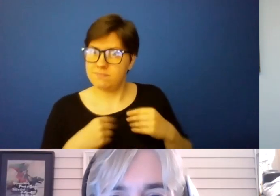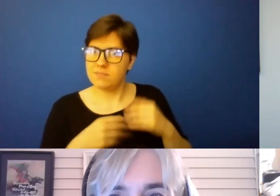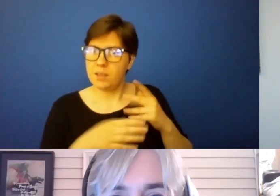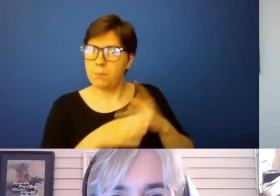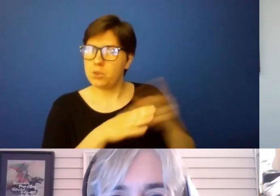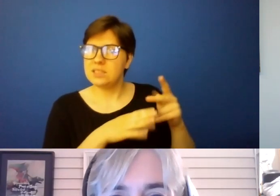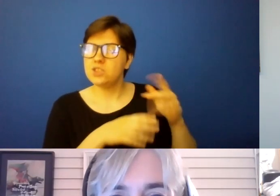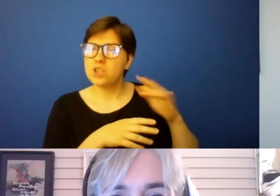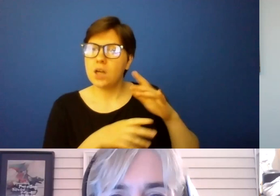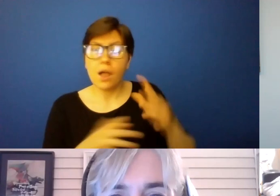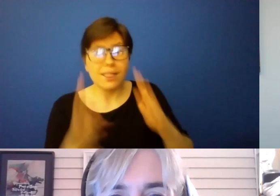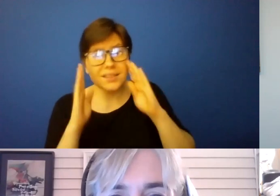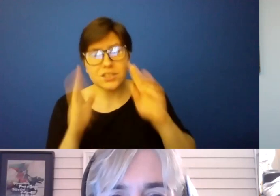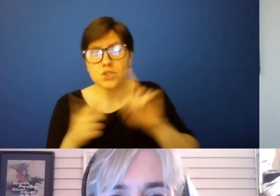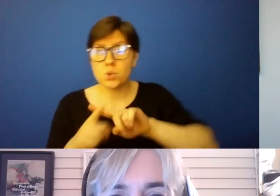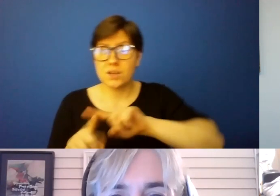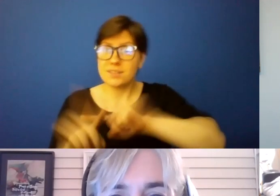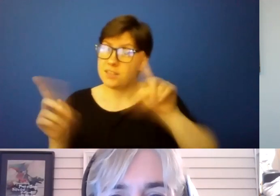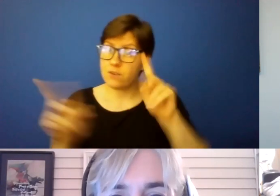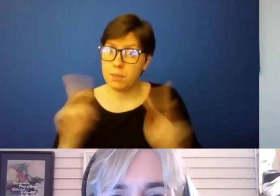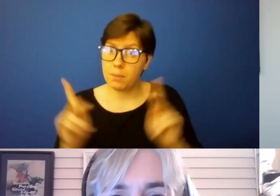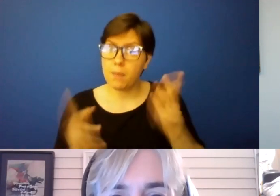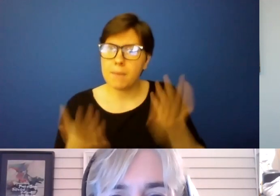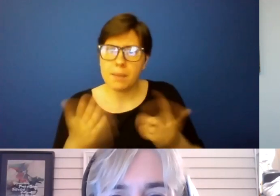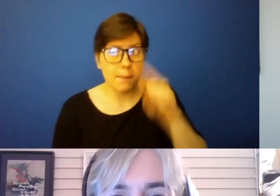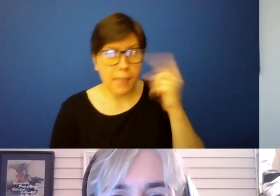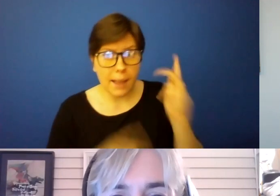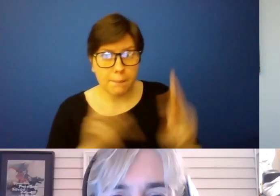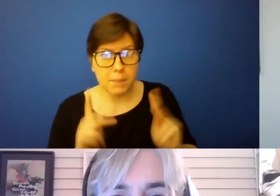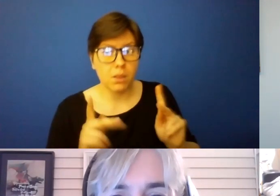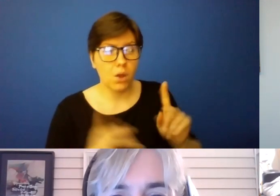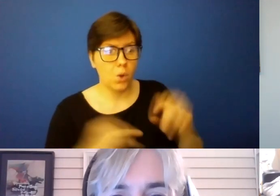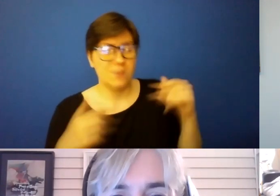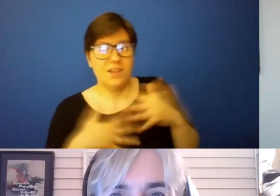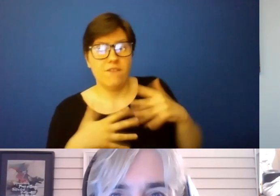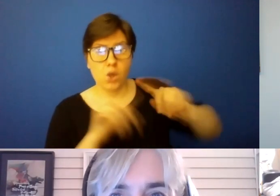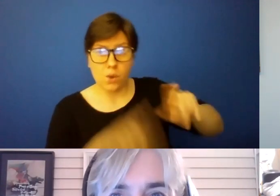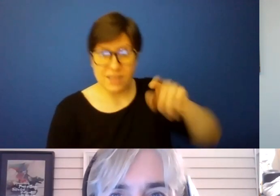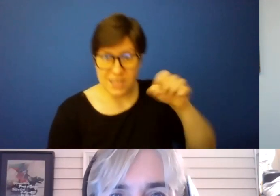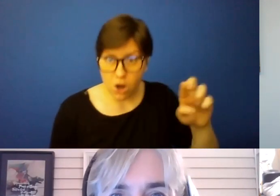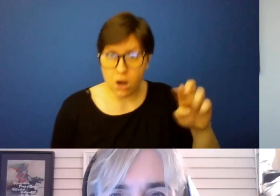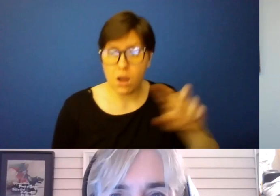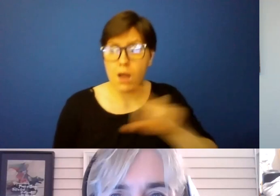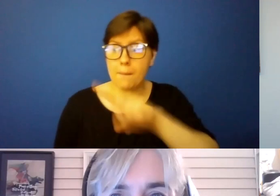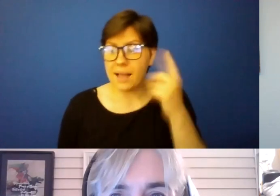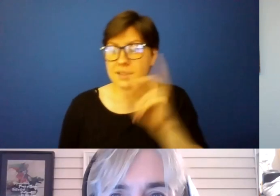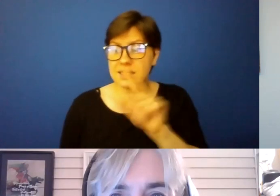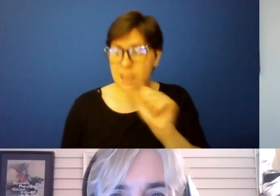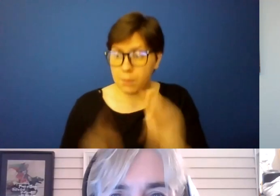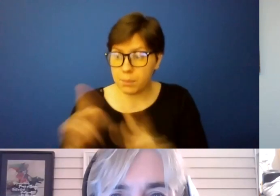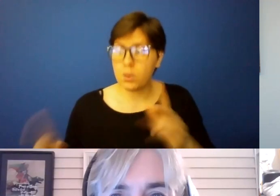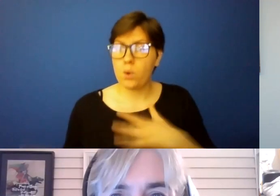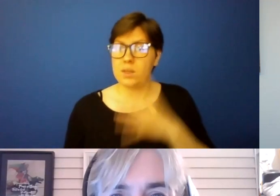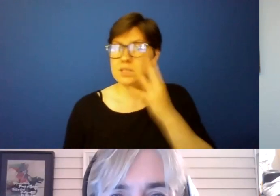people for a change. To Black people terrified to go to the ER, to Black disabled people who experience the intersection